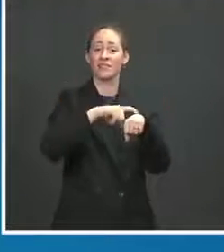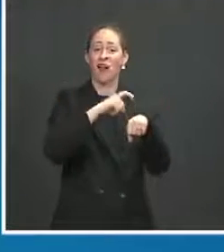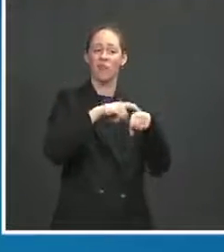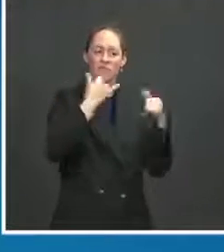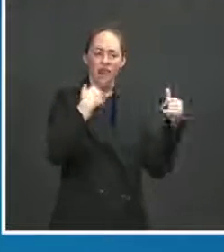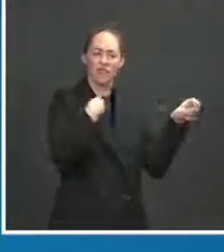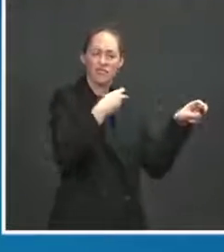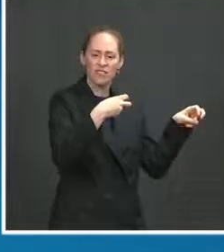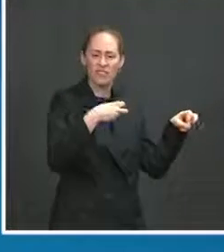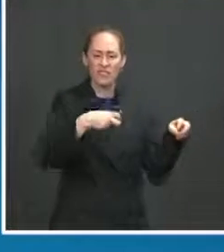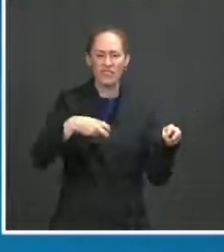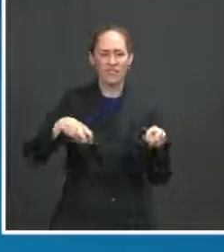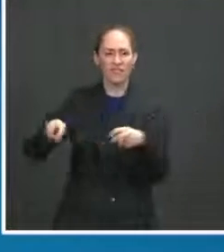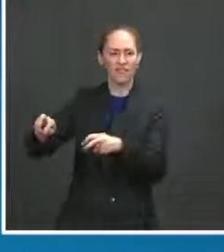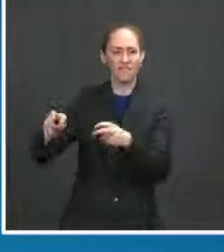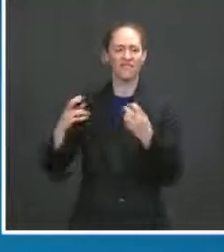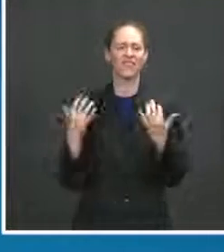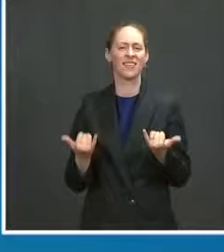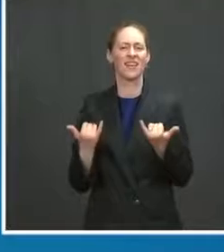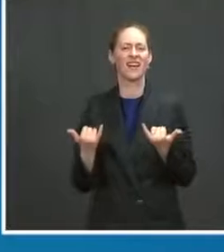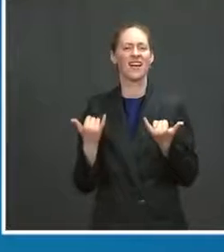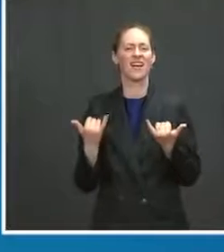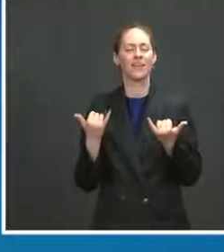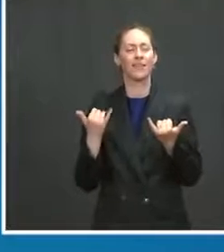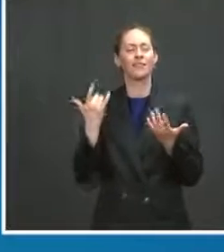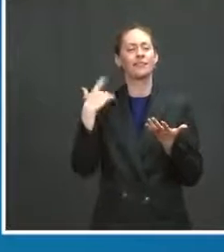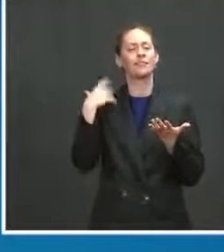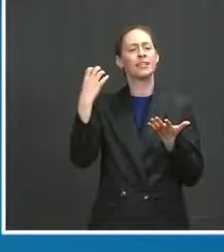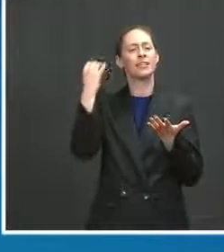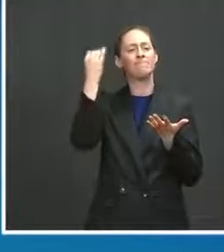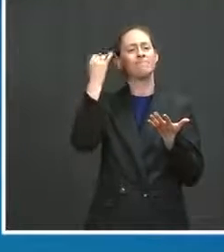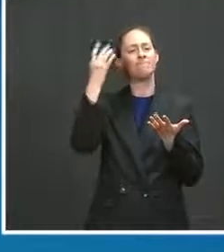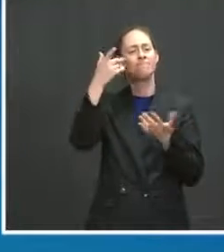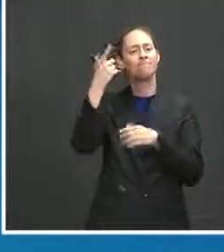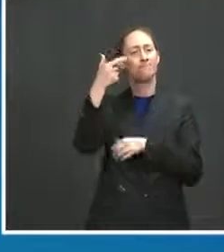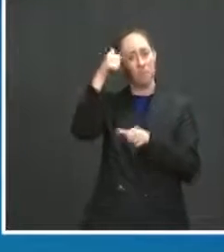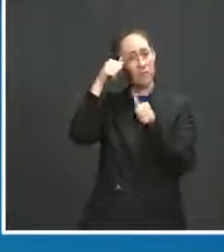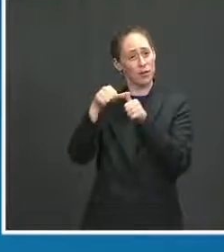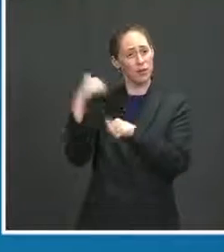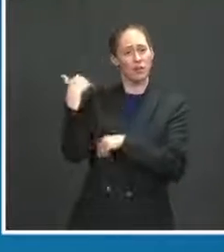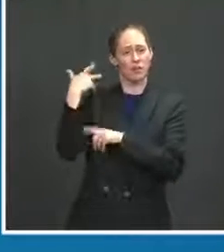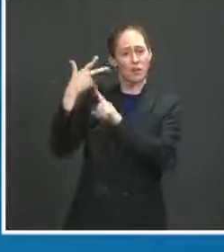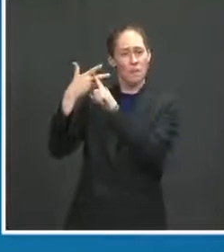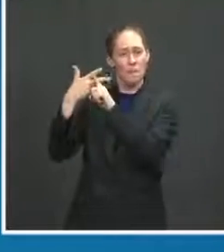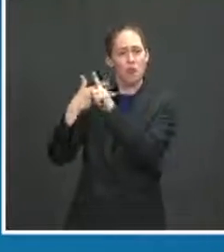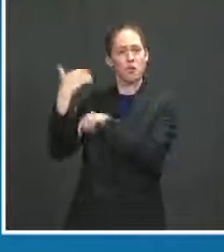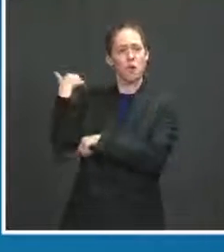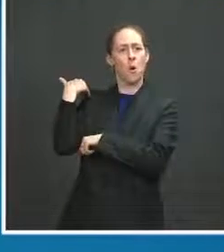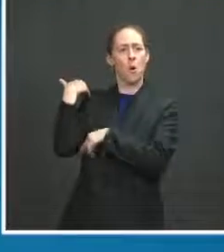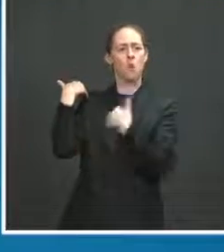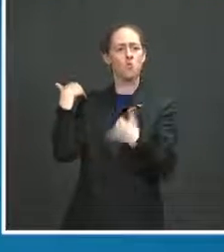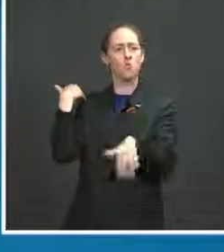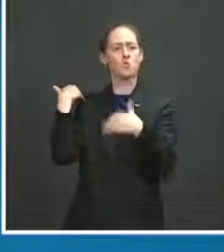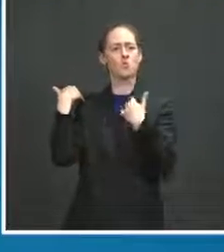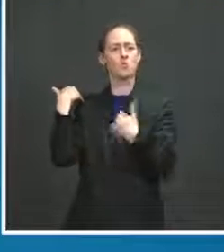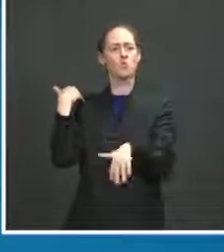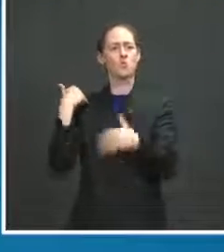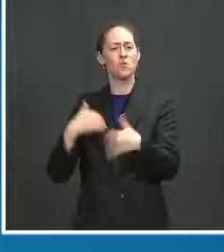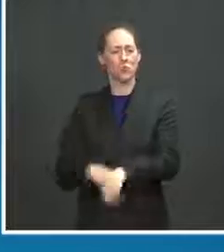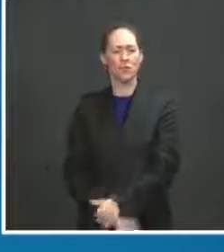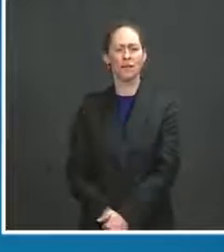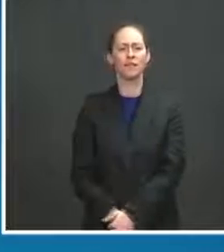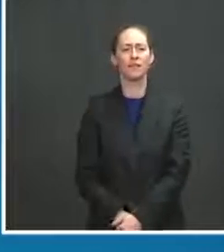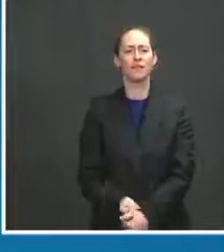months, and you know what I'm talking about. And look at several moments in our nation's history